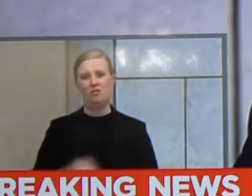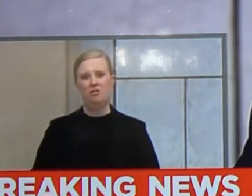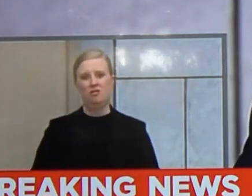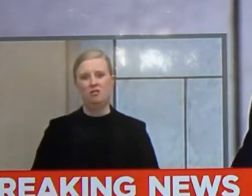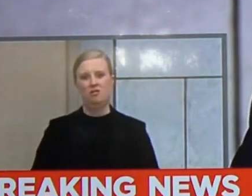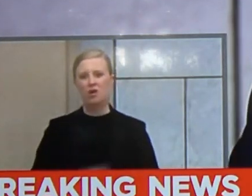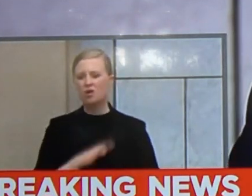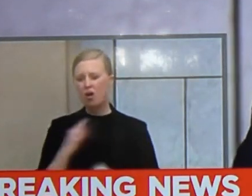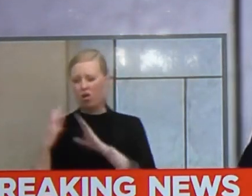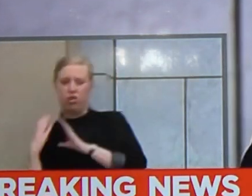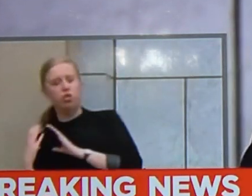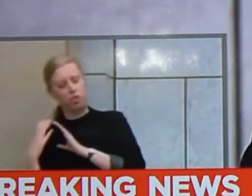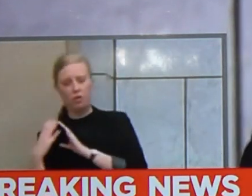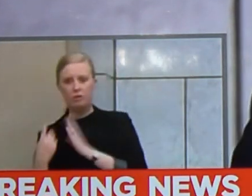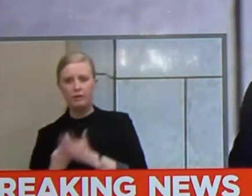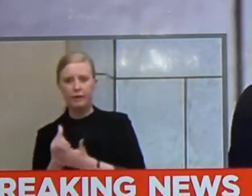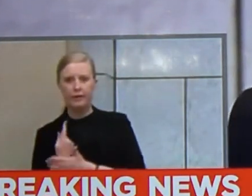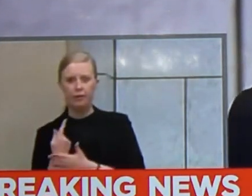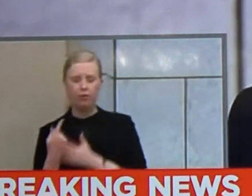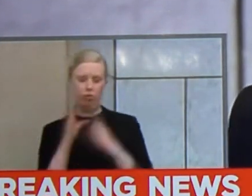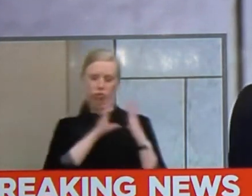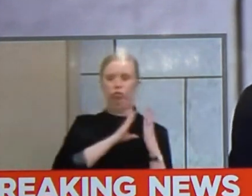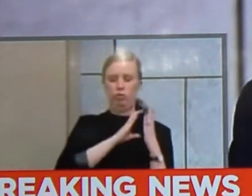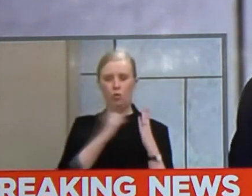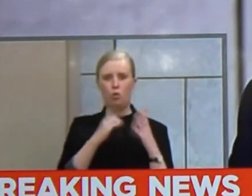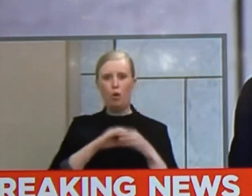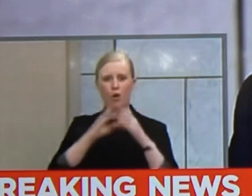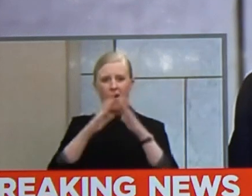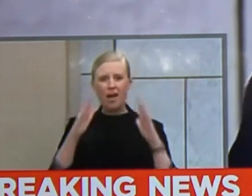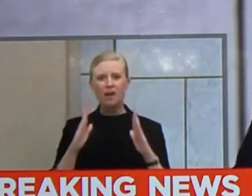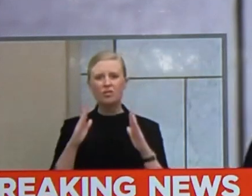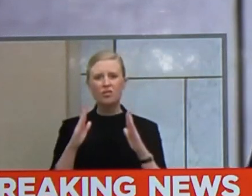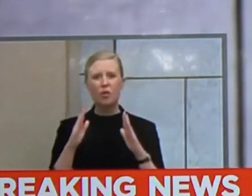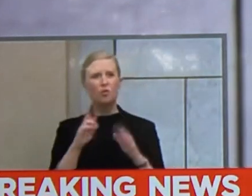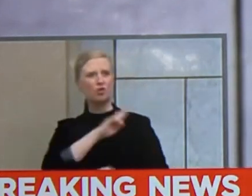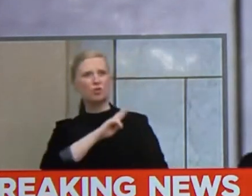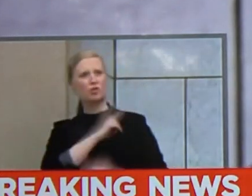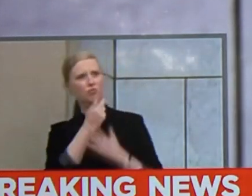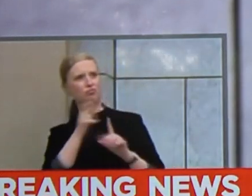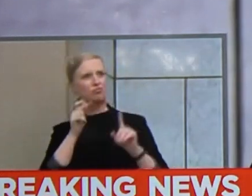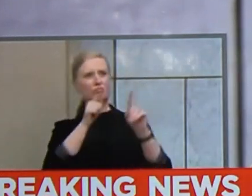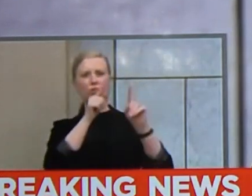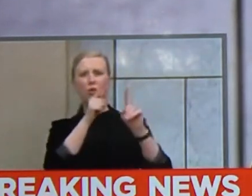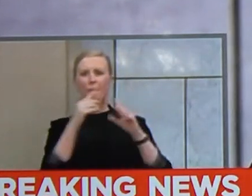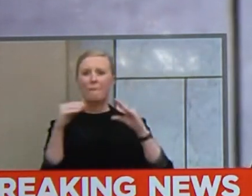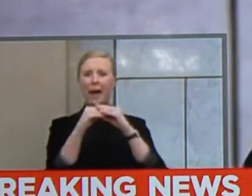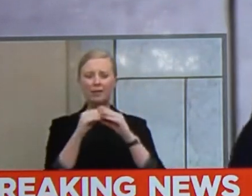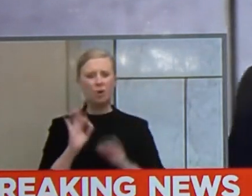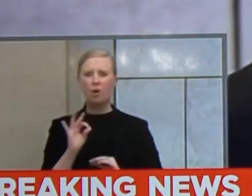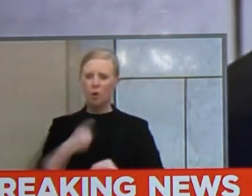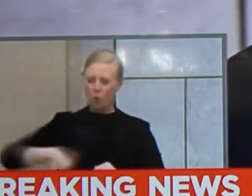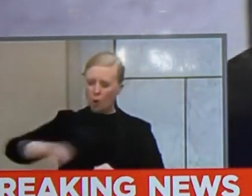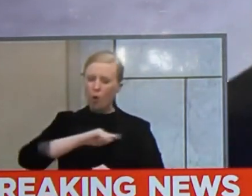problem. It's not the bank's problem. It's all of their problem. And so we need them all to work together to solve it. Are